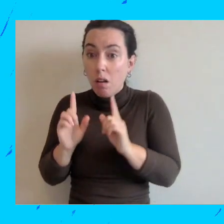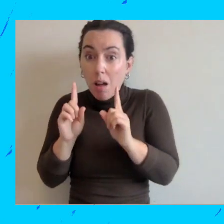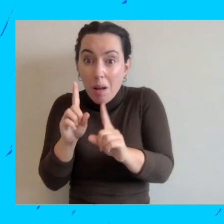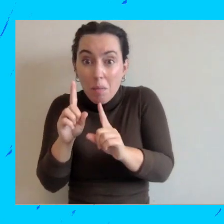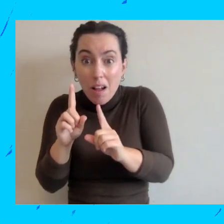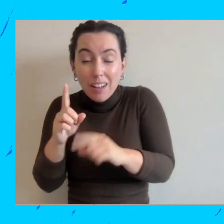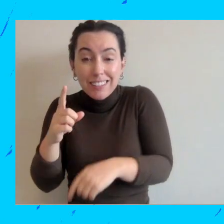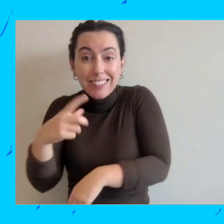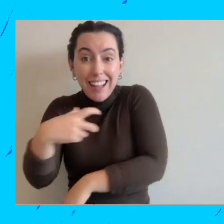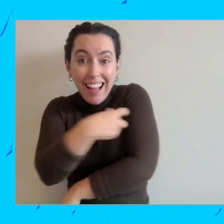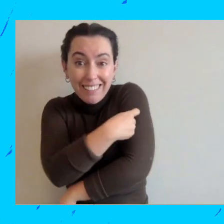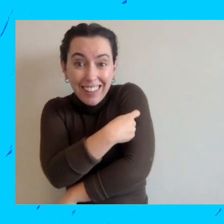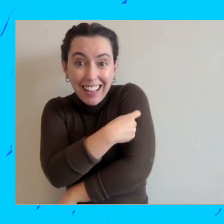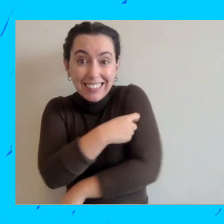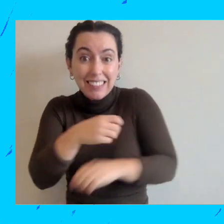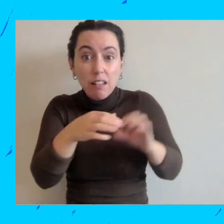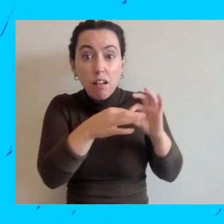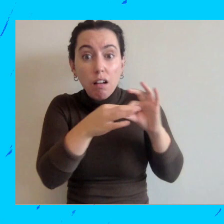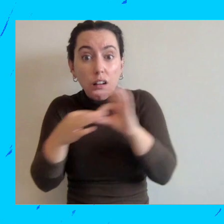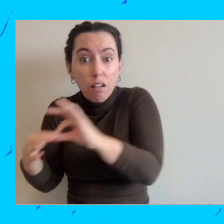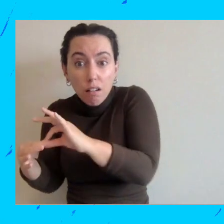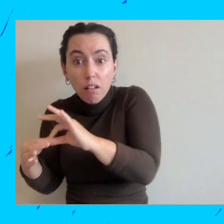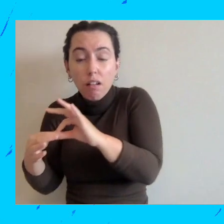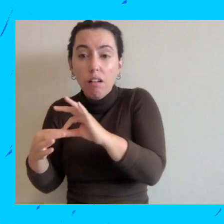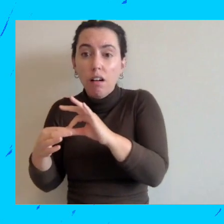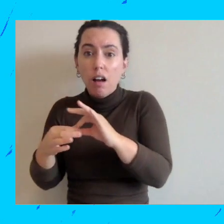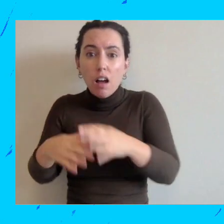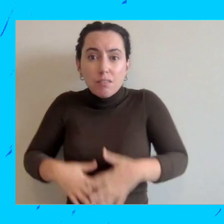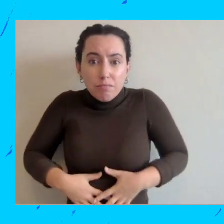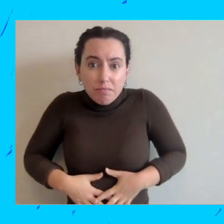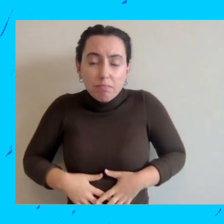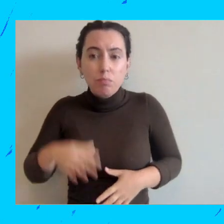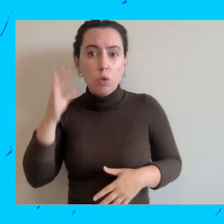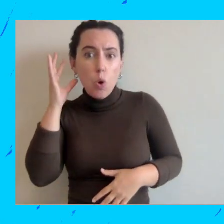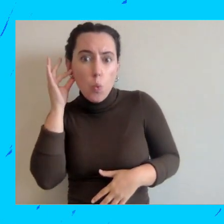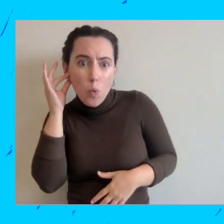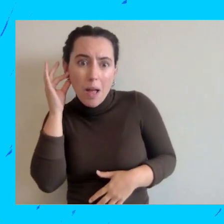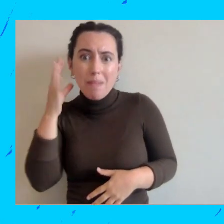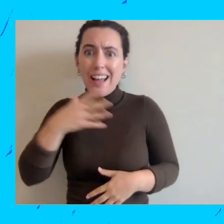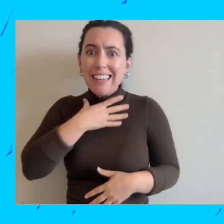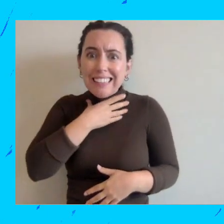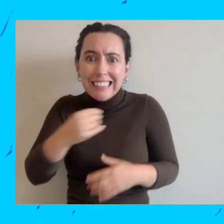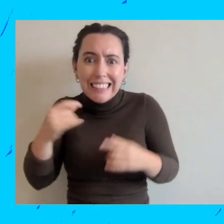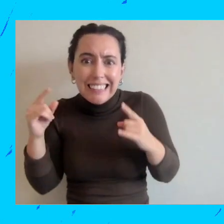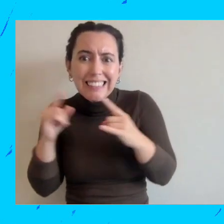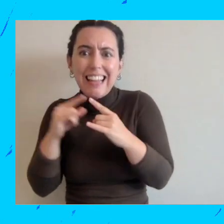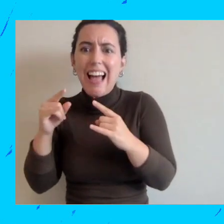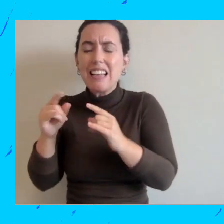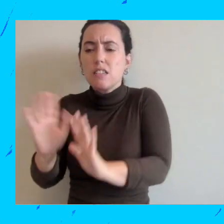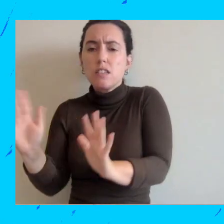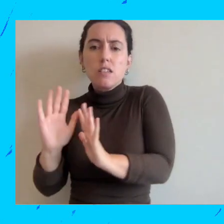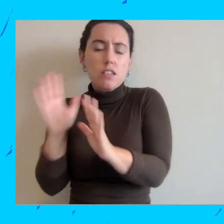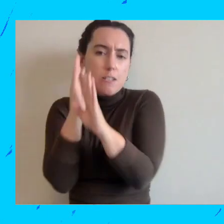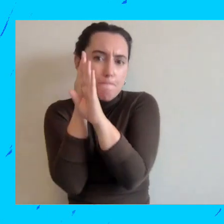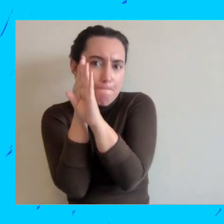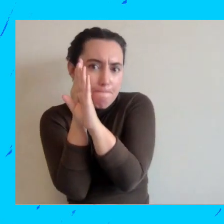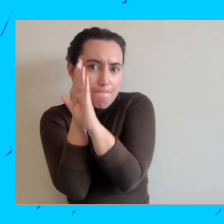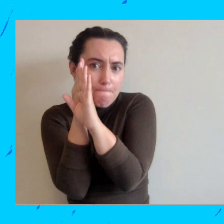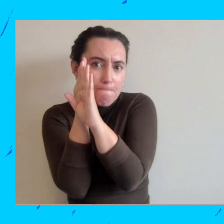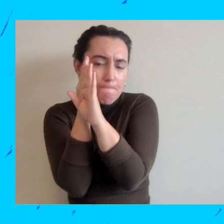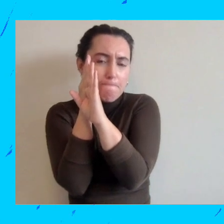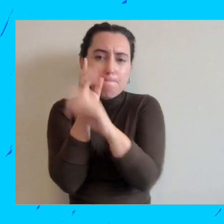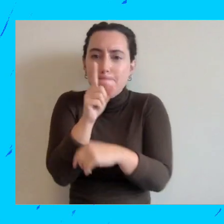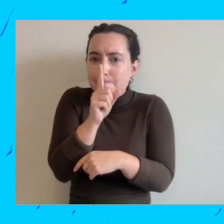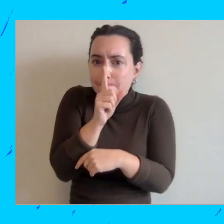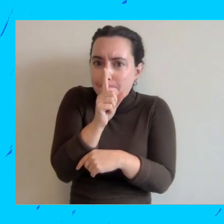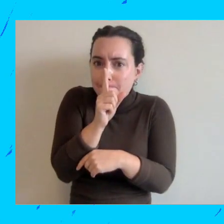cervical cancer and the sexual part of it. And so that is when we decided,